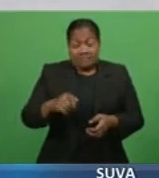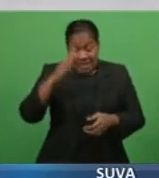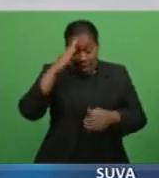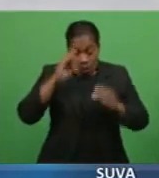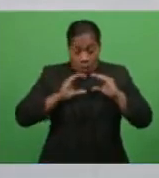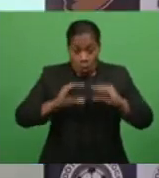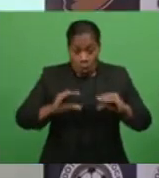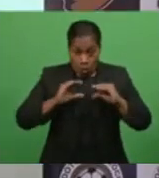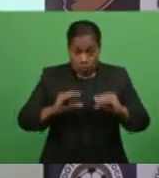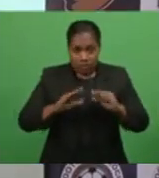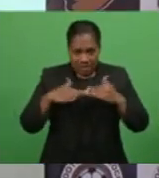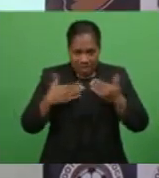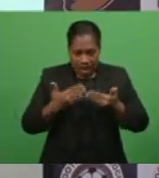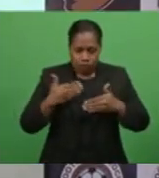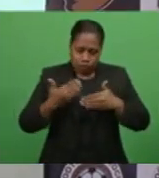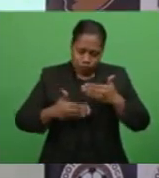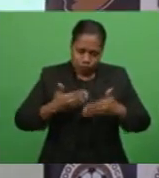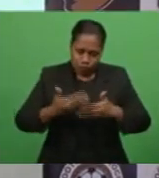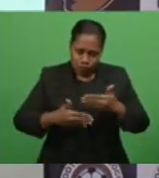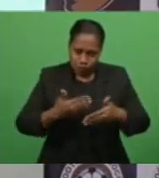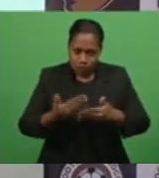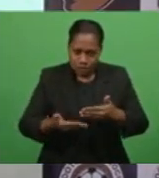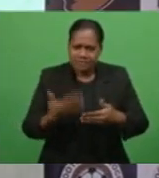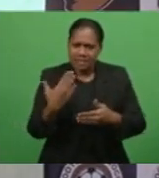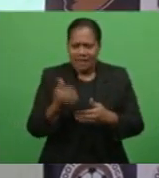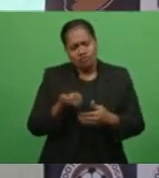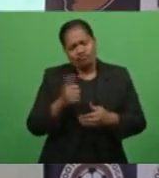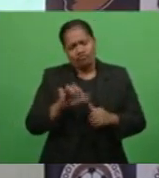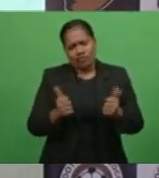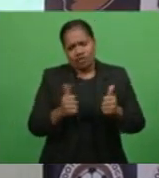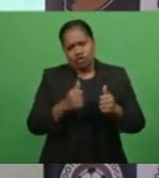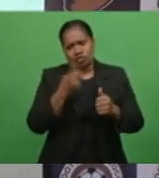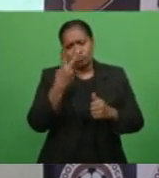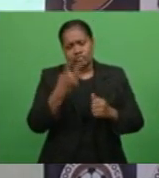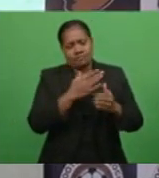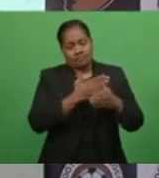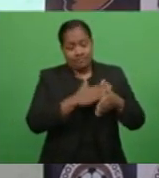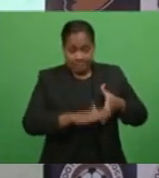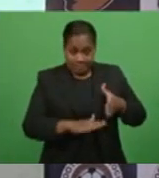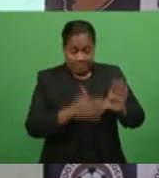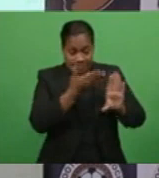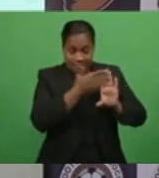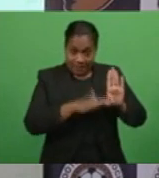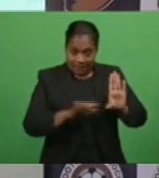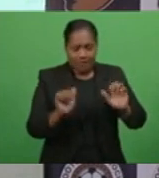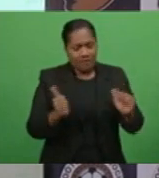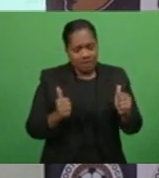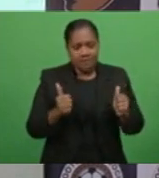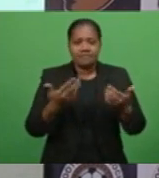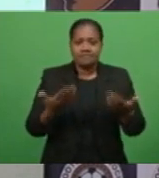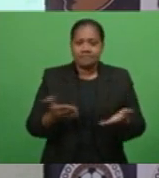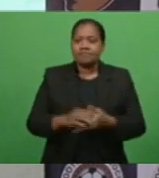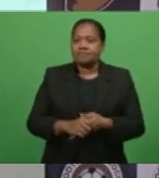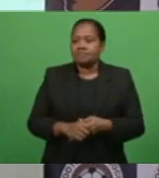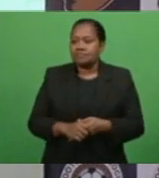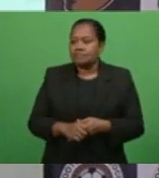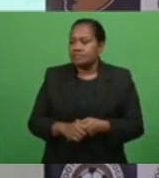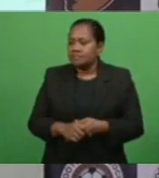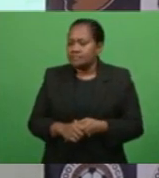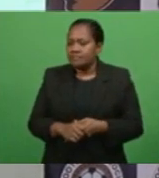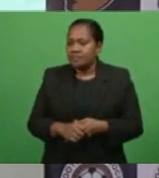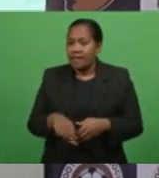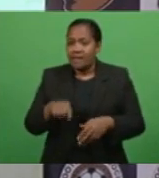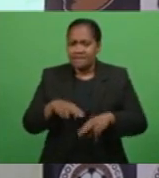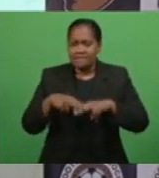ball rolling. I've already had 2 camps, and I'm actually optimistic on behalf of Fiji football.